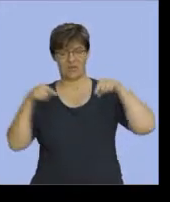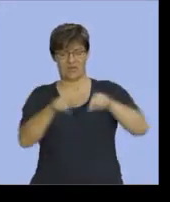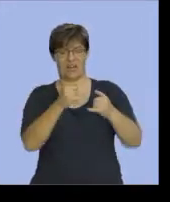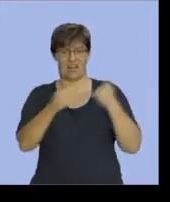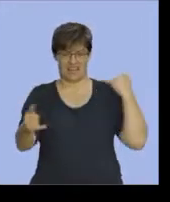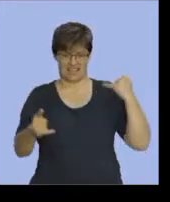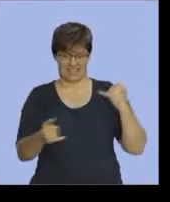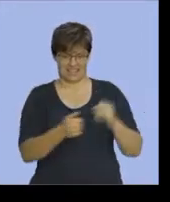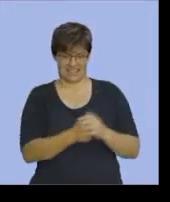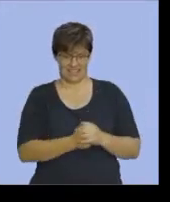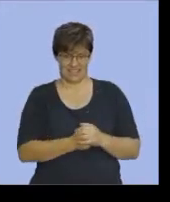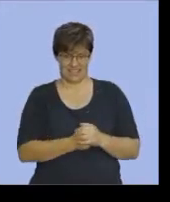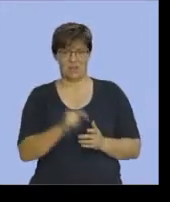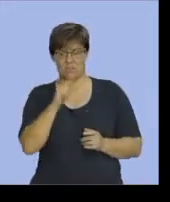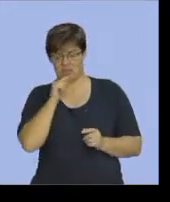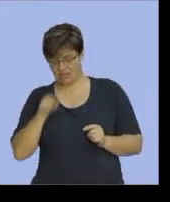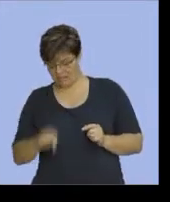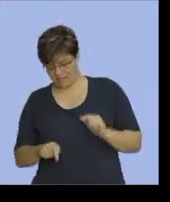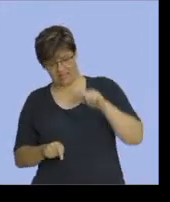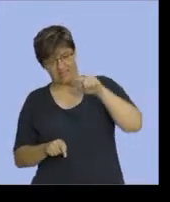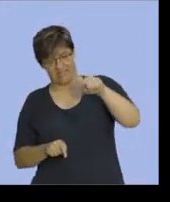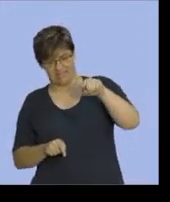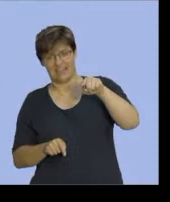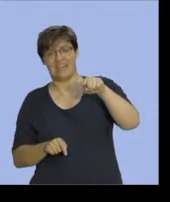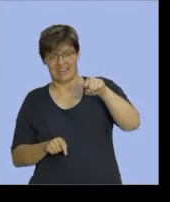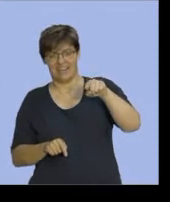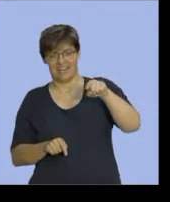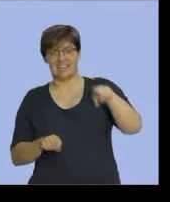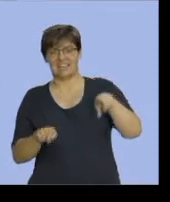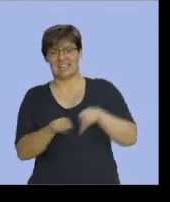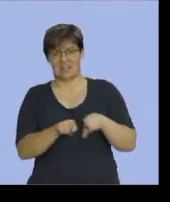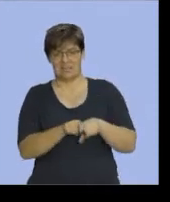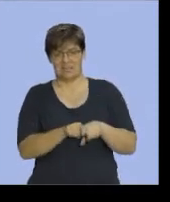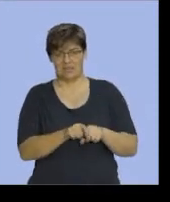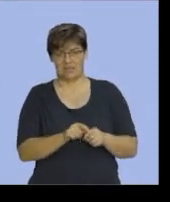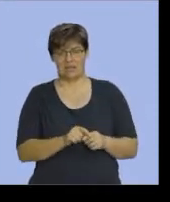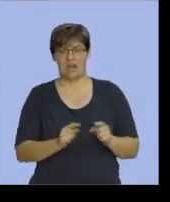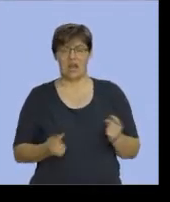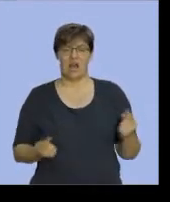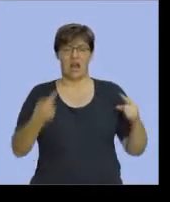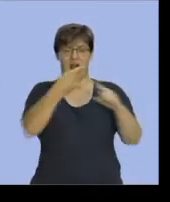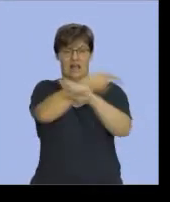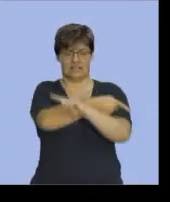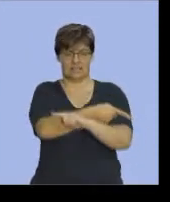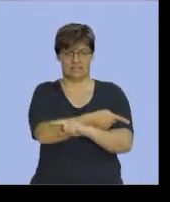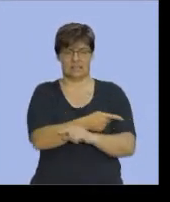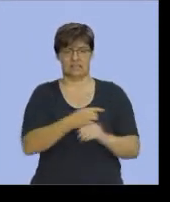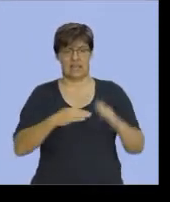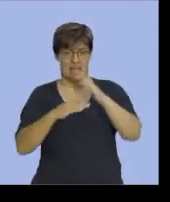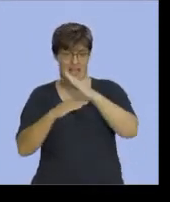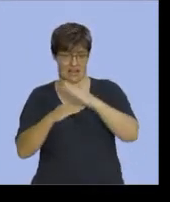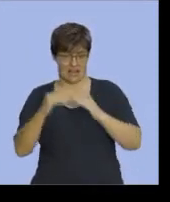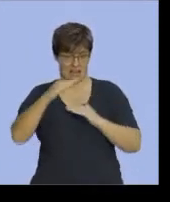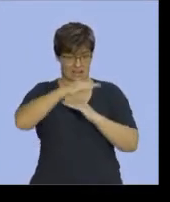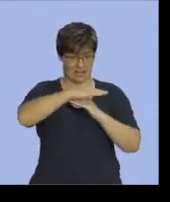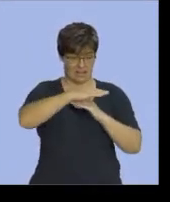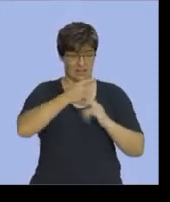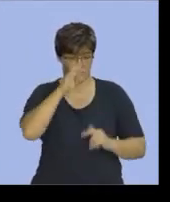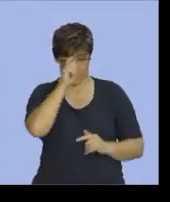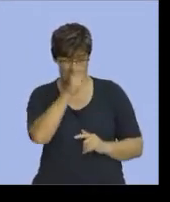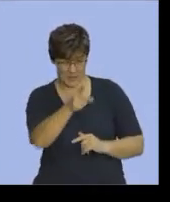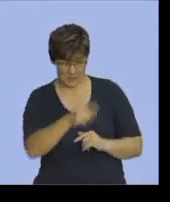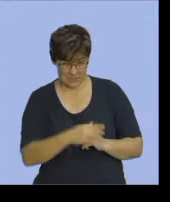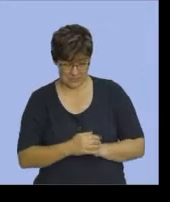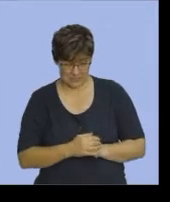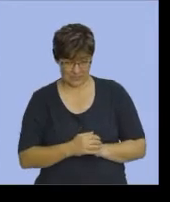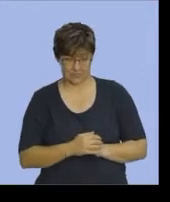be parallel lines, therefore it will make a Z shape, which we normally call alternate angles. I hope